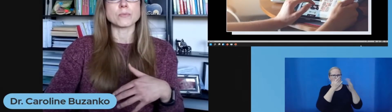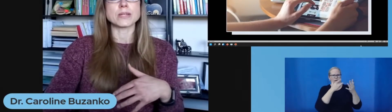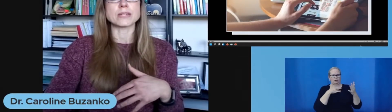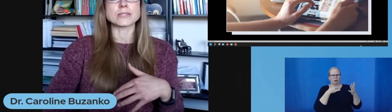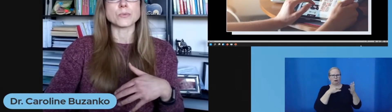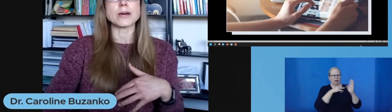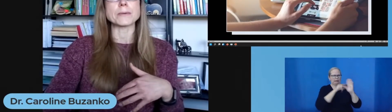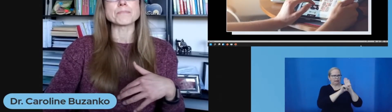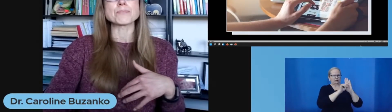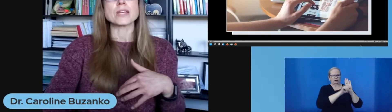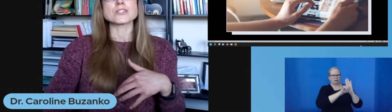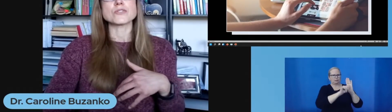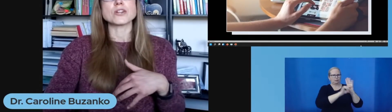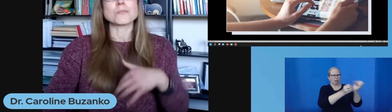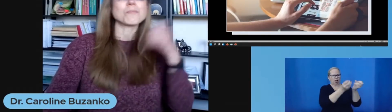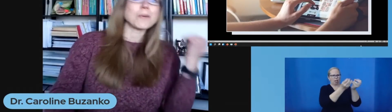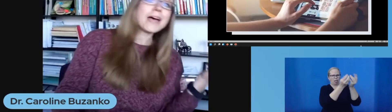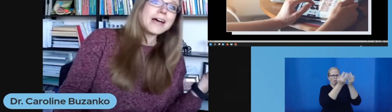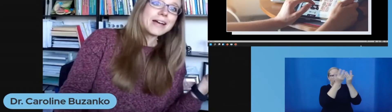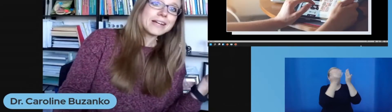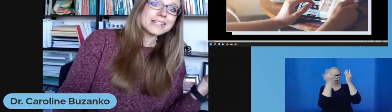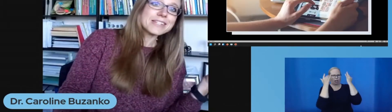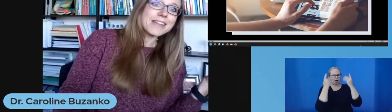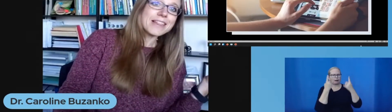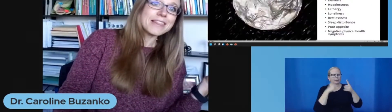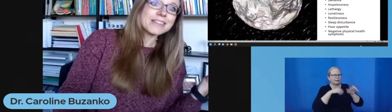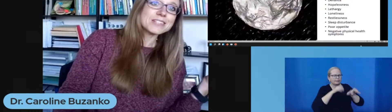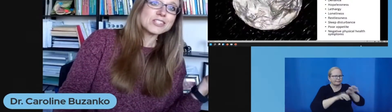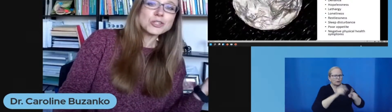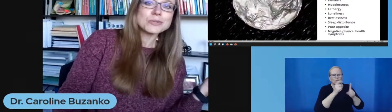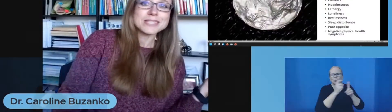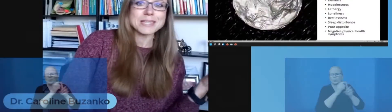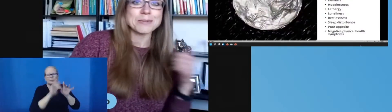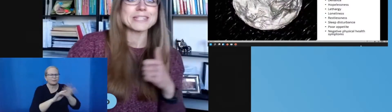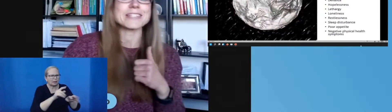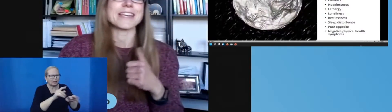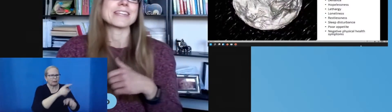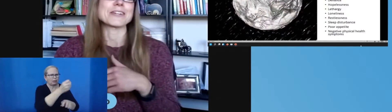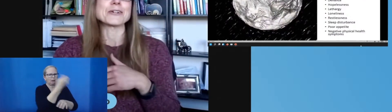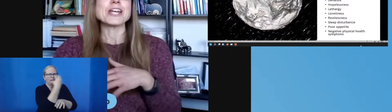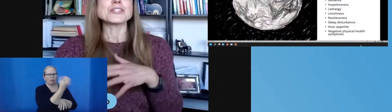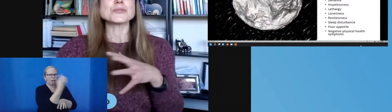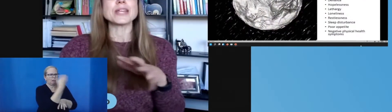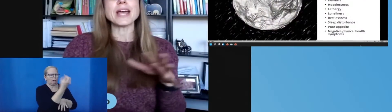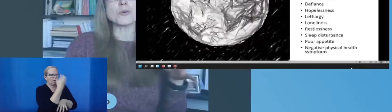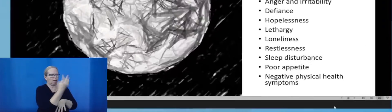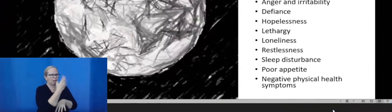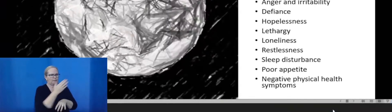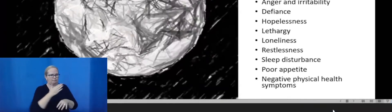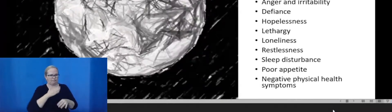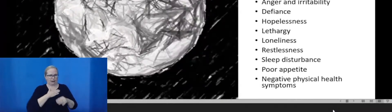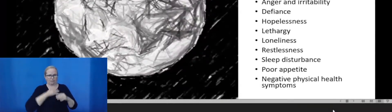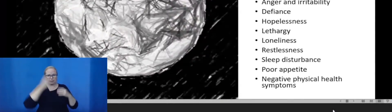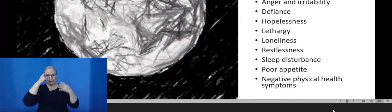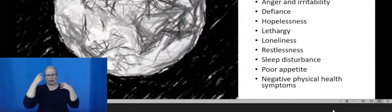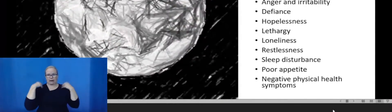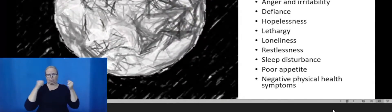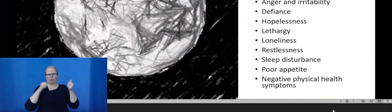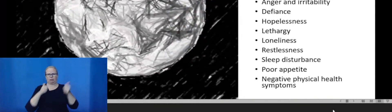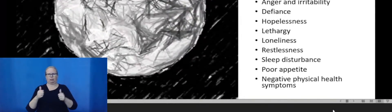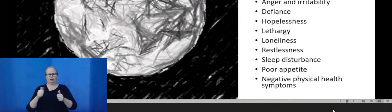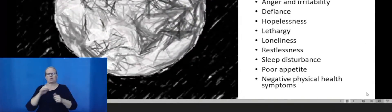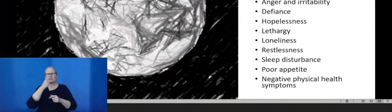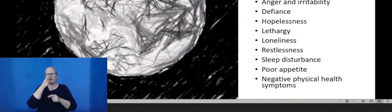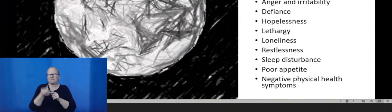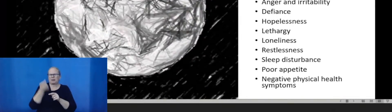mental well-being as well. So if you can go back to the skewed schemas, thank you. So now we see kids are developing